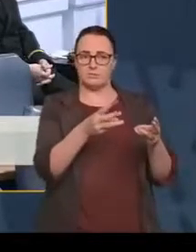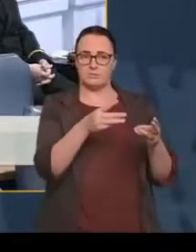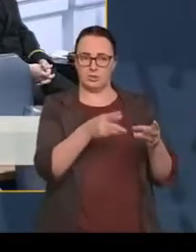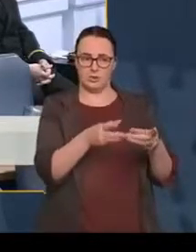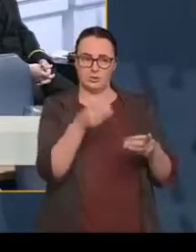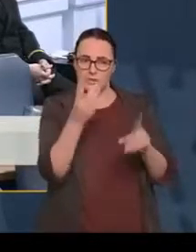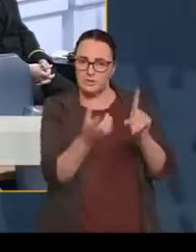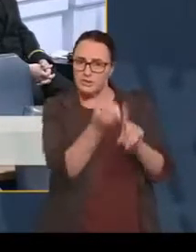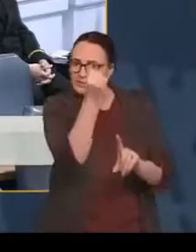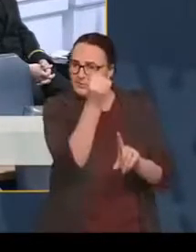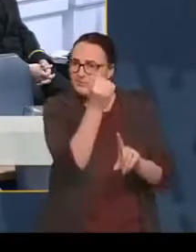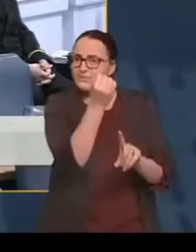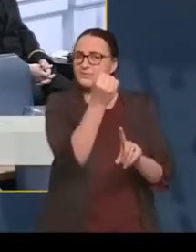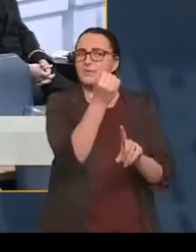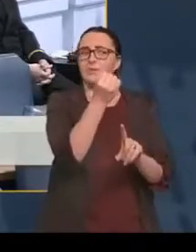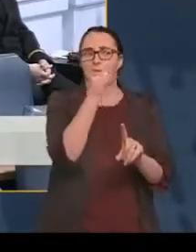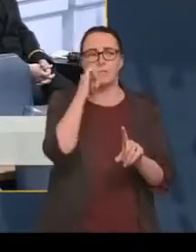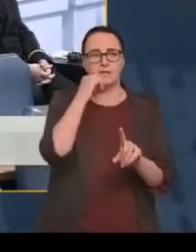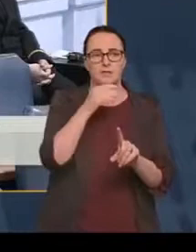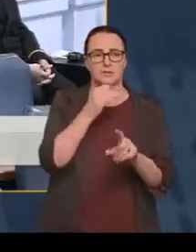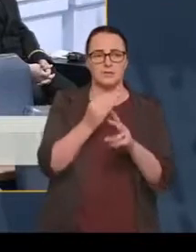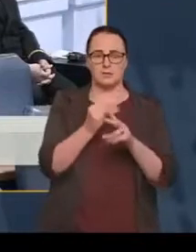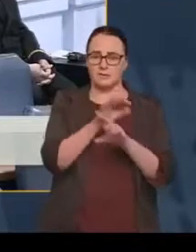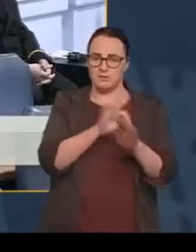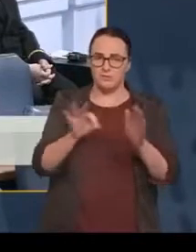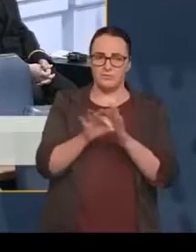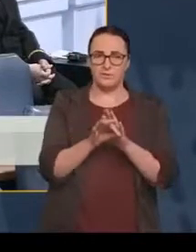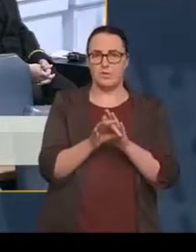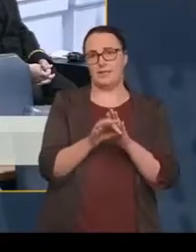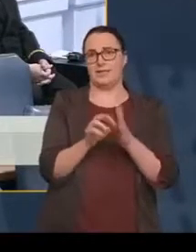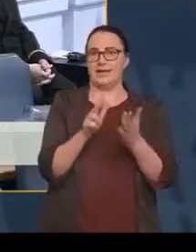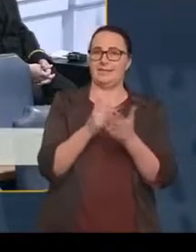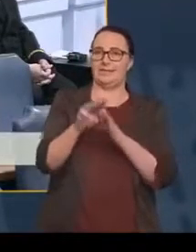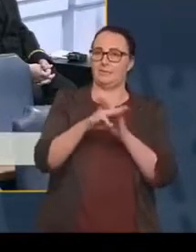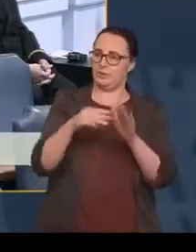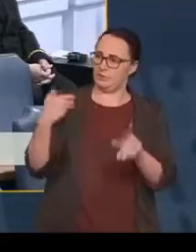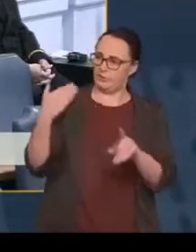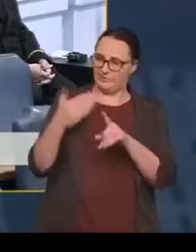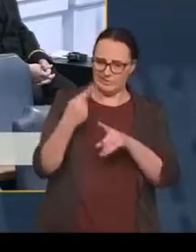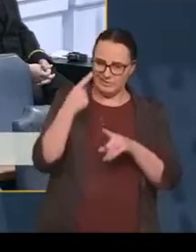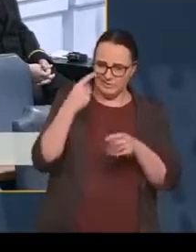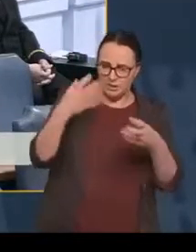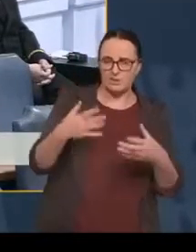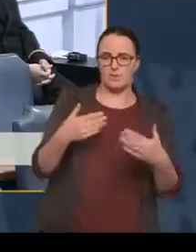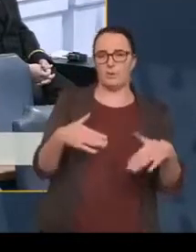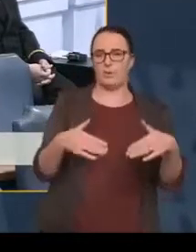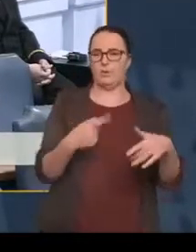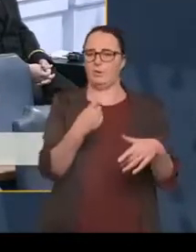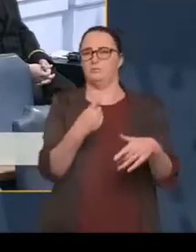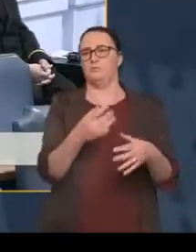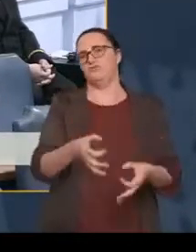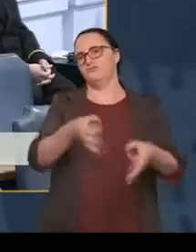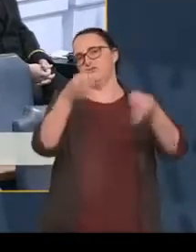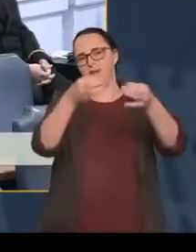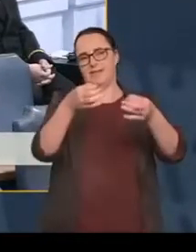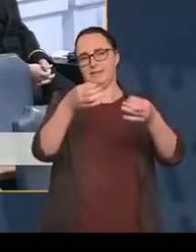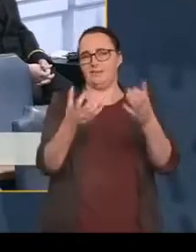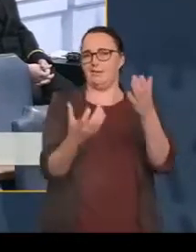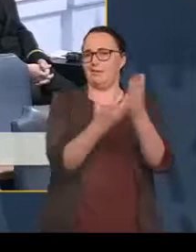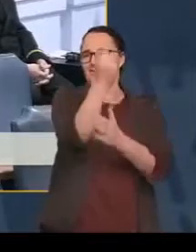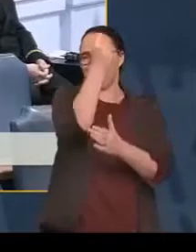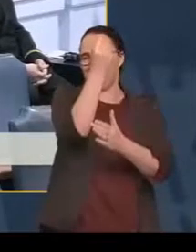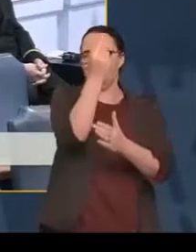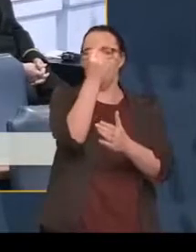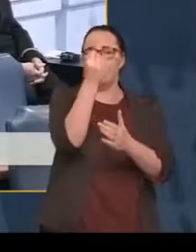and your focus, because there comes a time in government when you're in a year and a half, we've got to see results, and I think this is one of the great